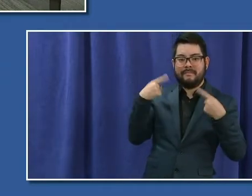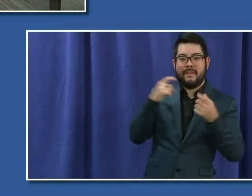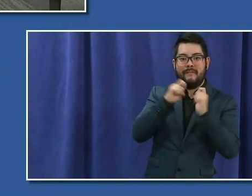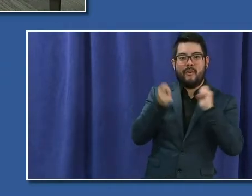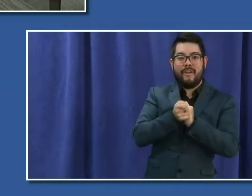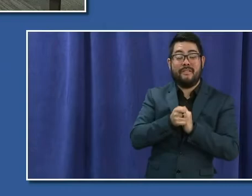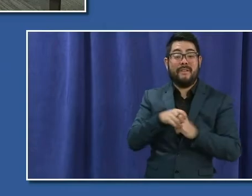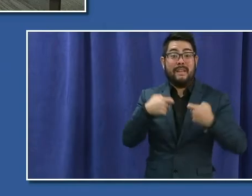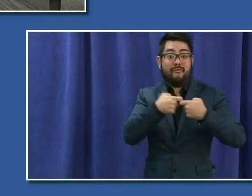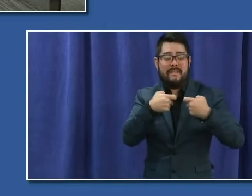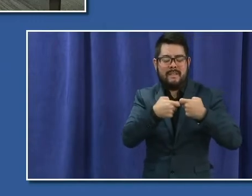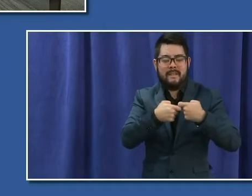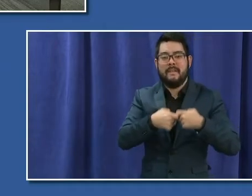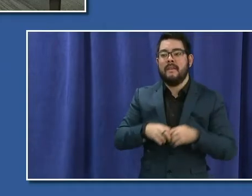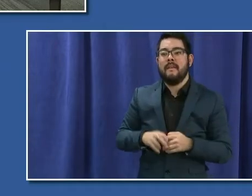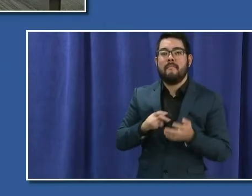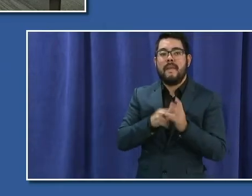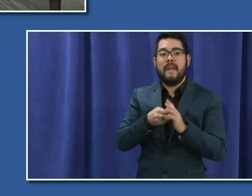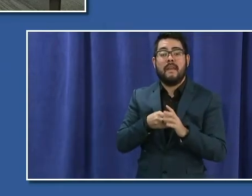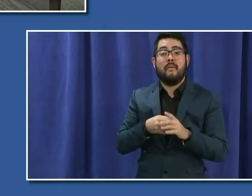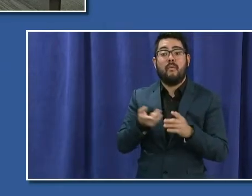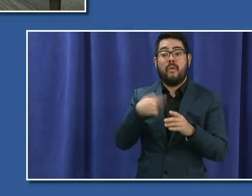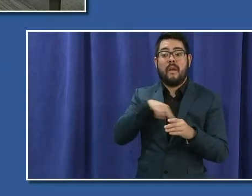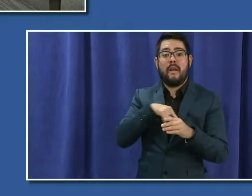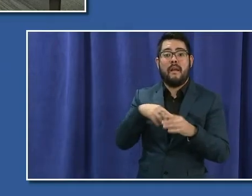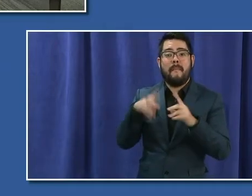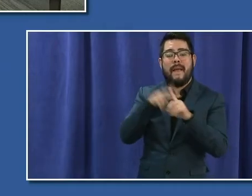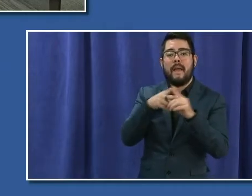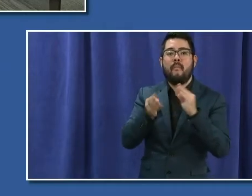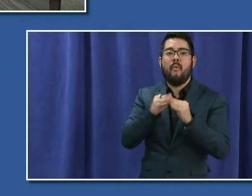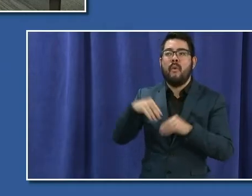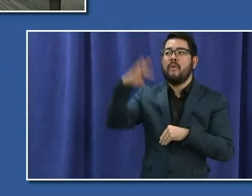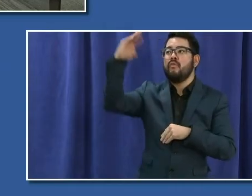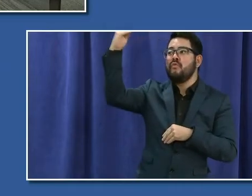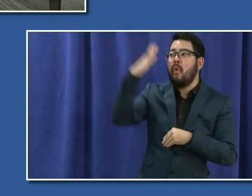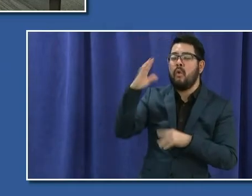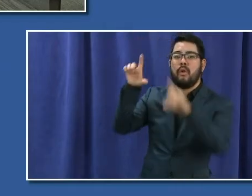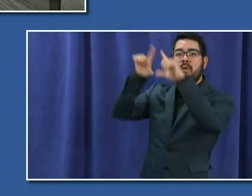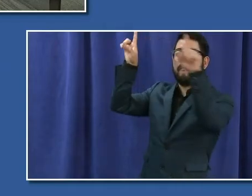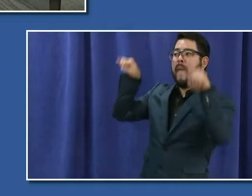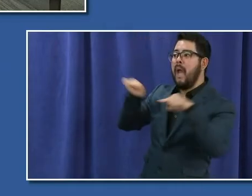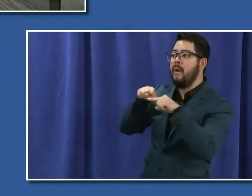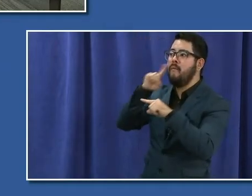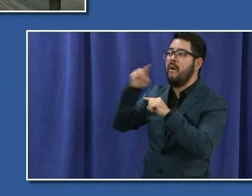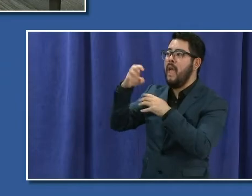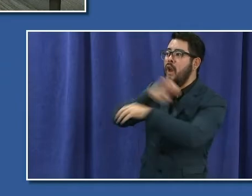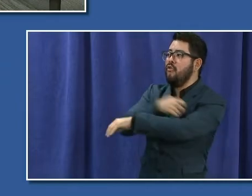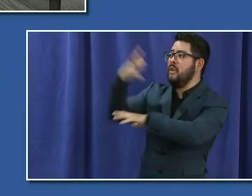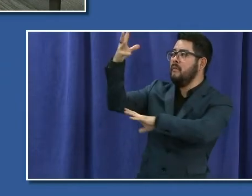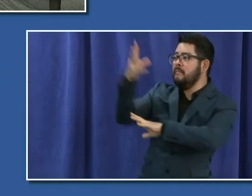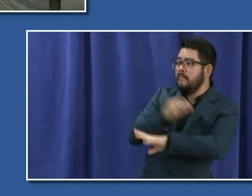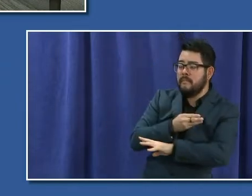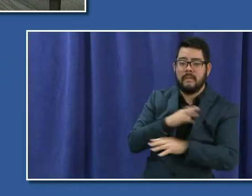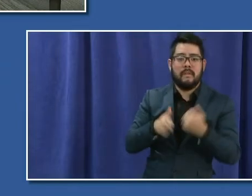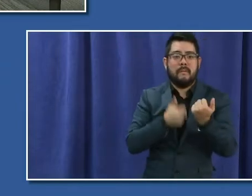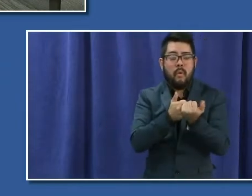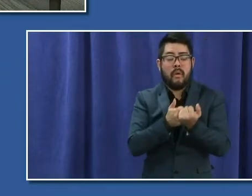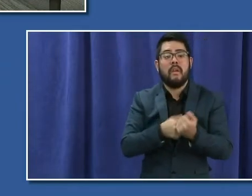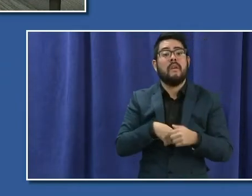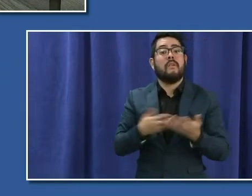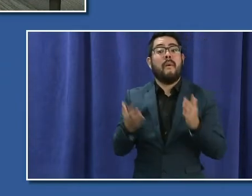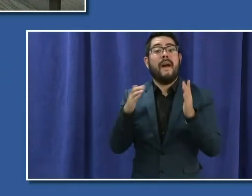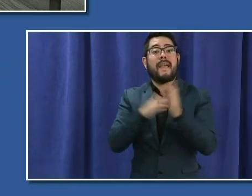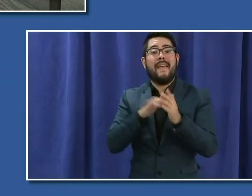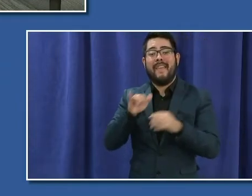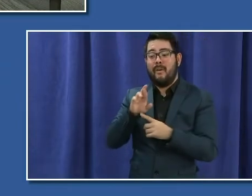And what we've learned to do is we're using more solar panels, using more water energy and things of that nature, right? So be able to again, that